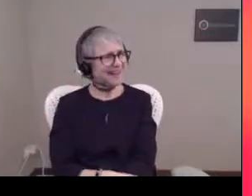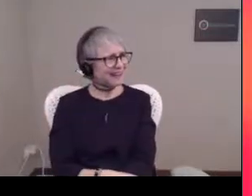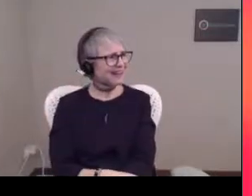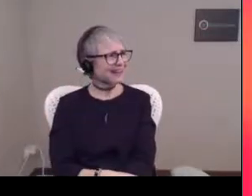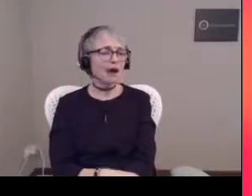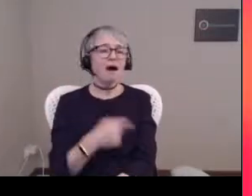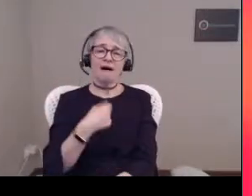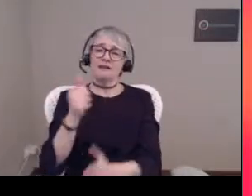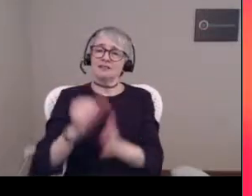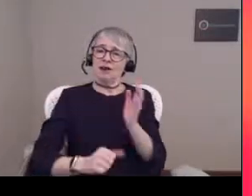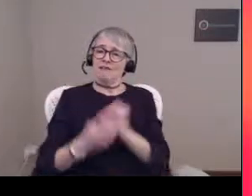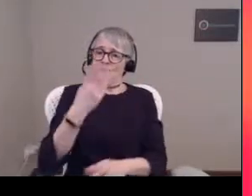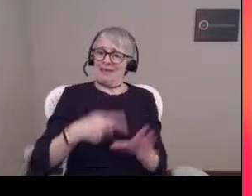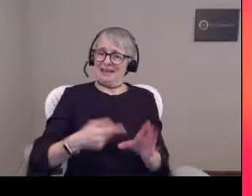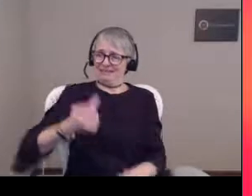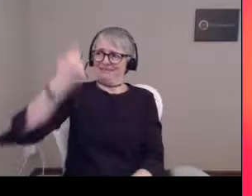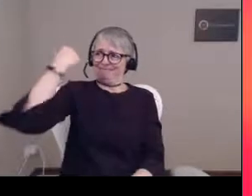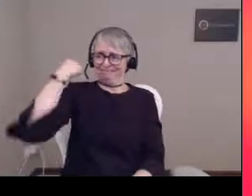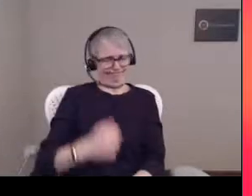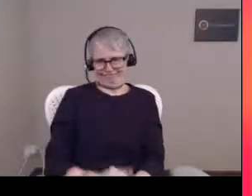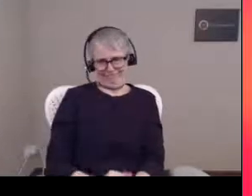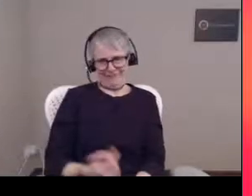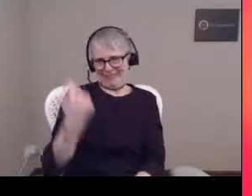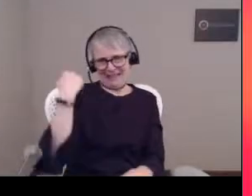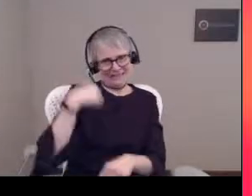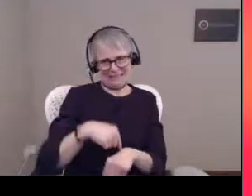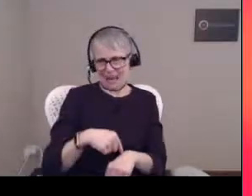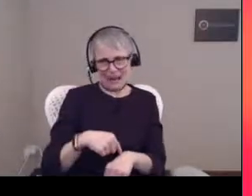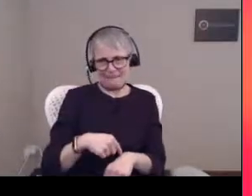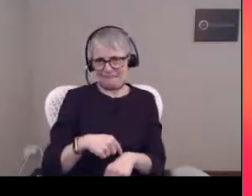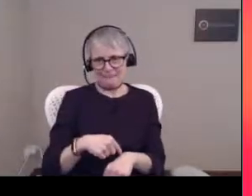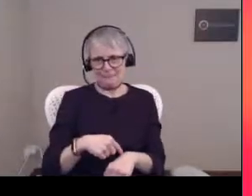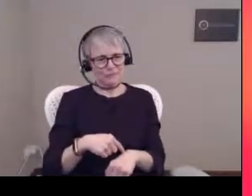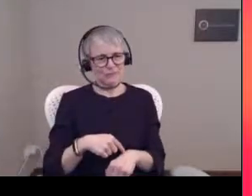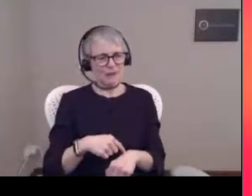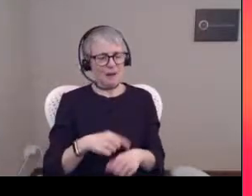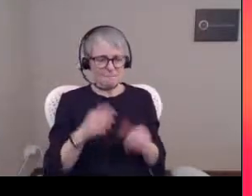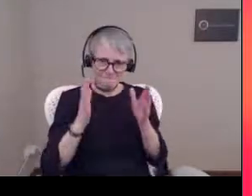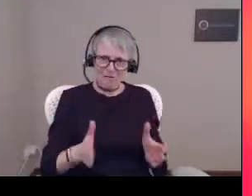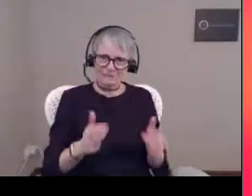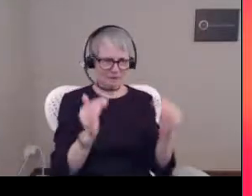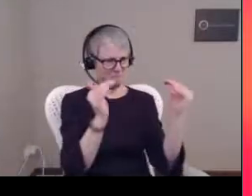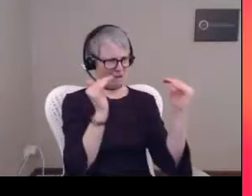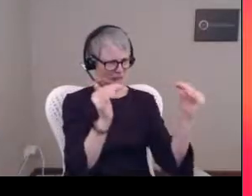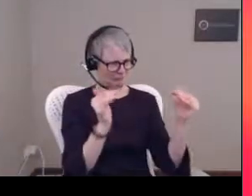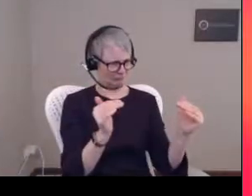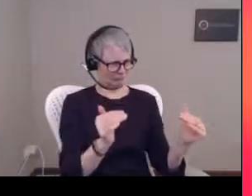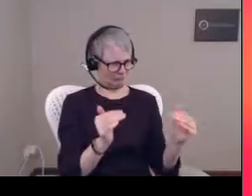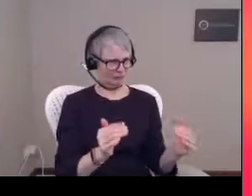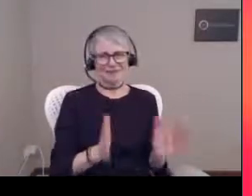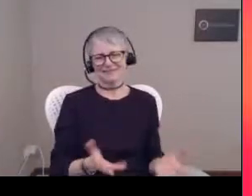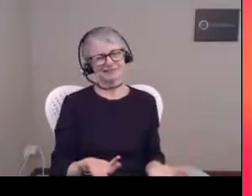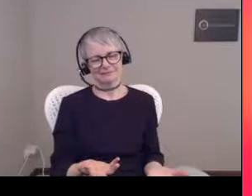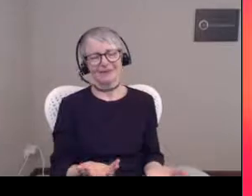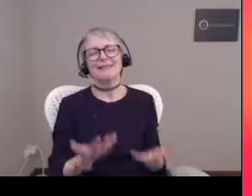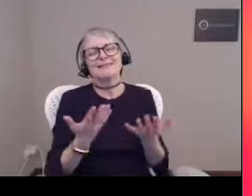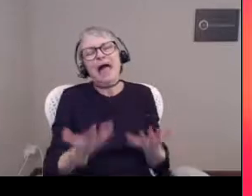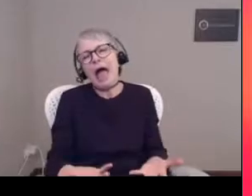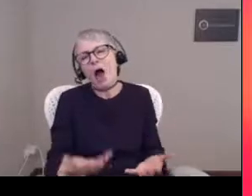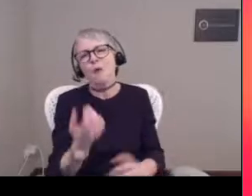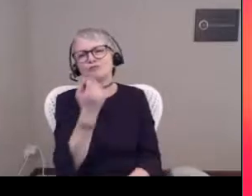it wasn't quite there. There was a lot of this whole, I think they're already qualified for the job. I think as we're evolving, and as we're